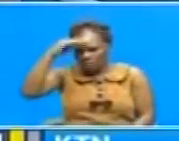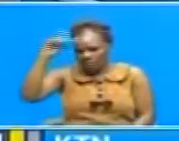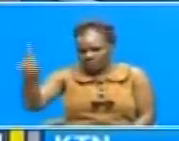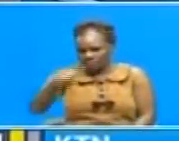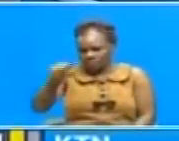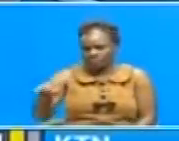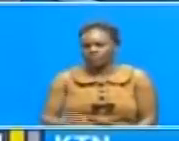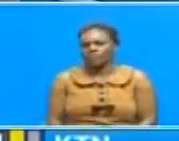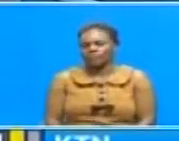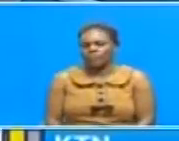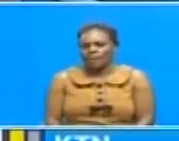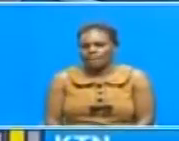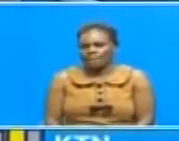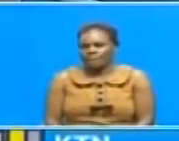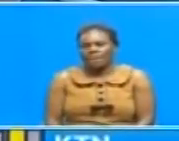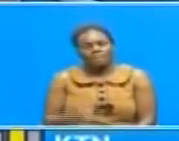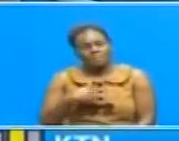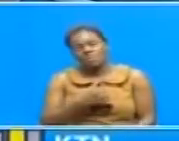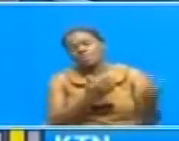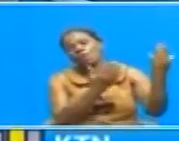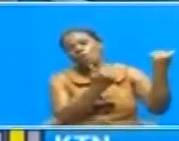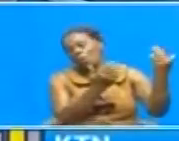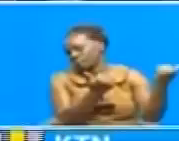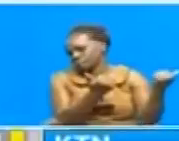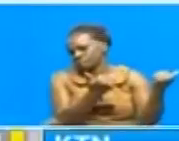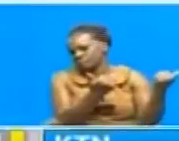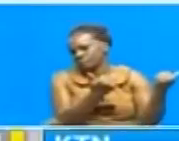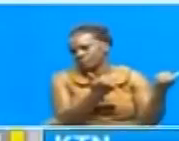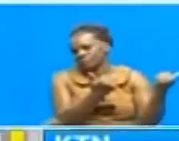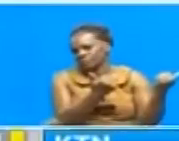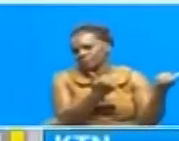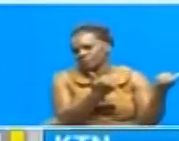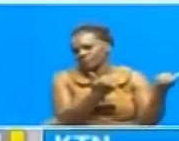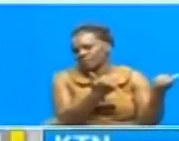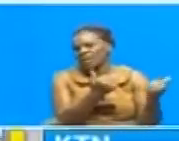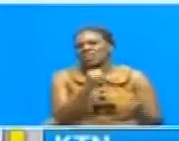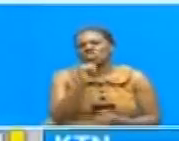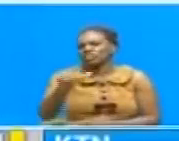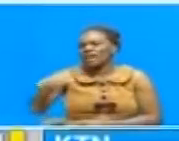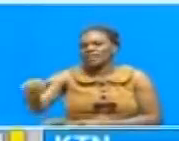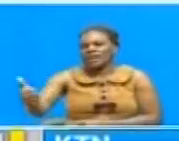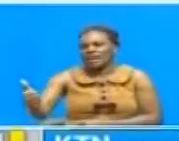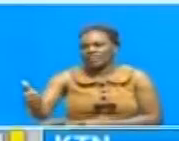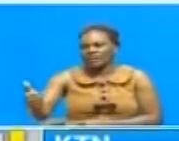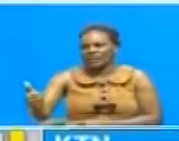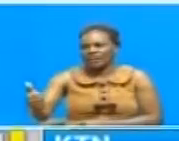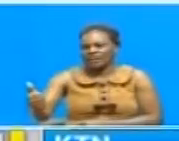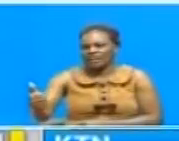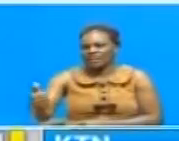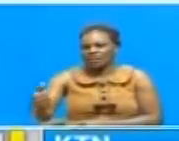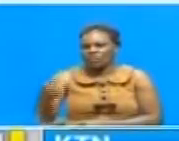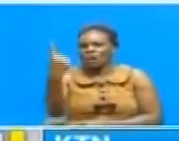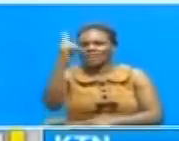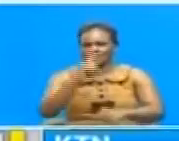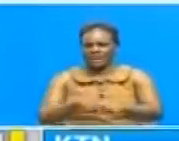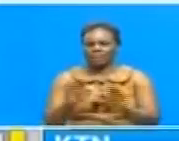few days? I just hope that is not another kind of hit and run. A flash